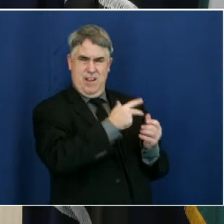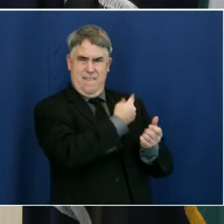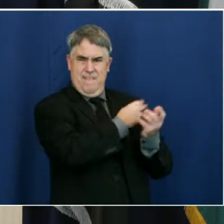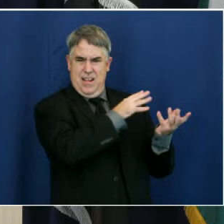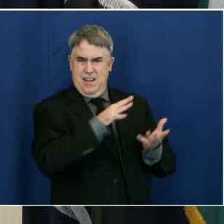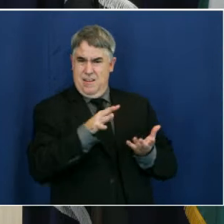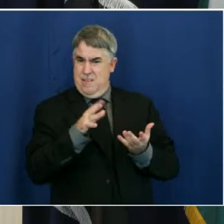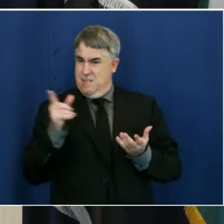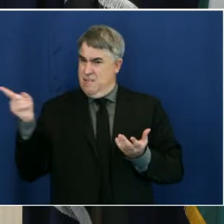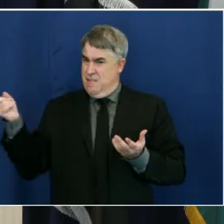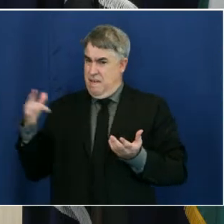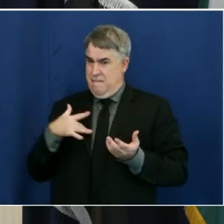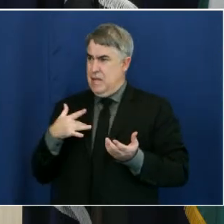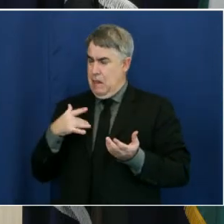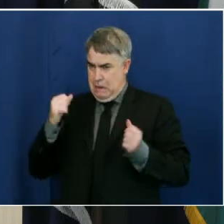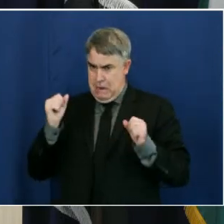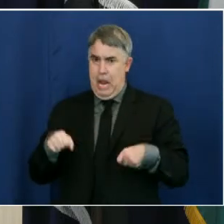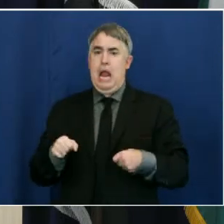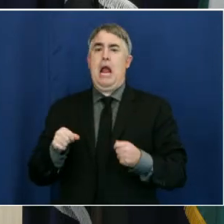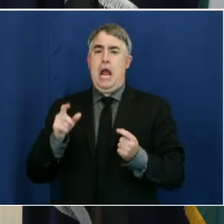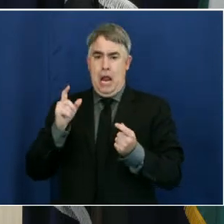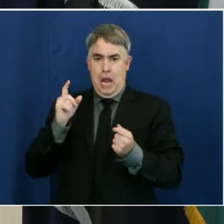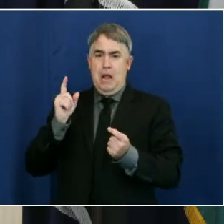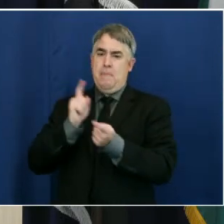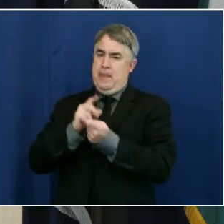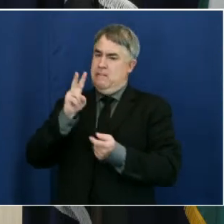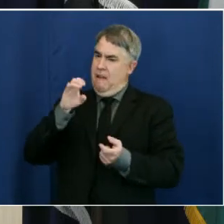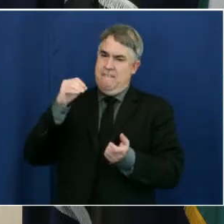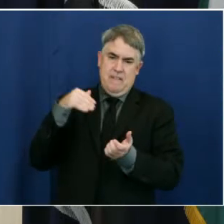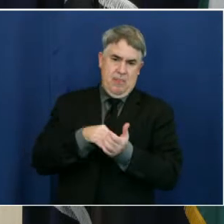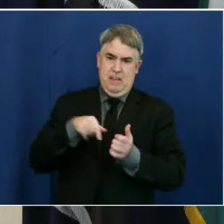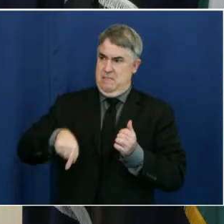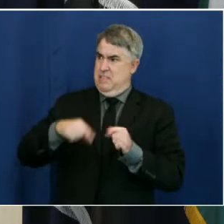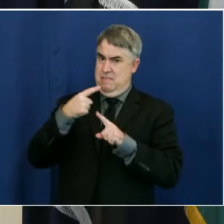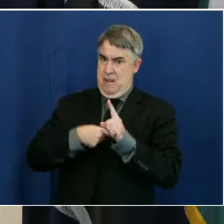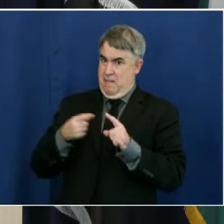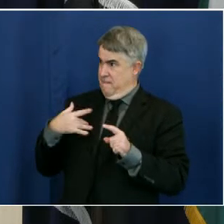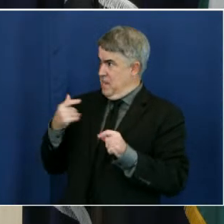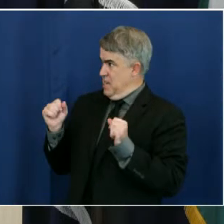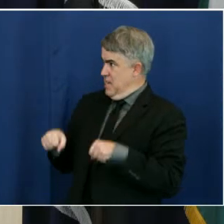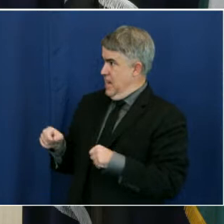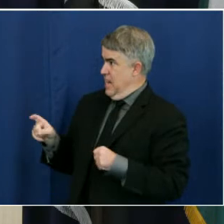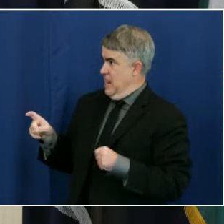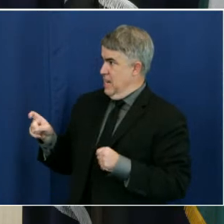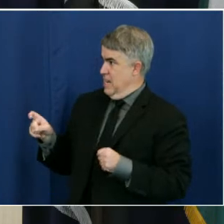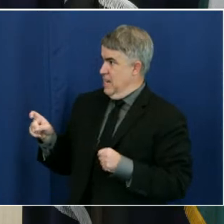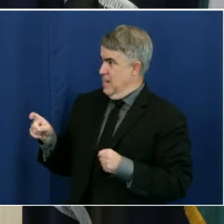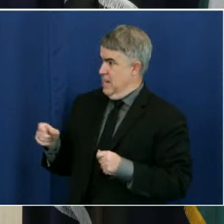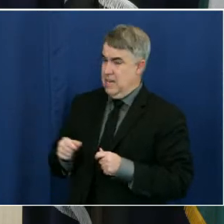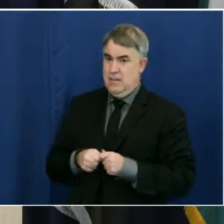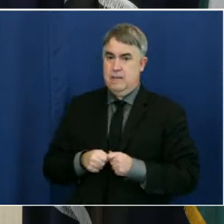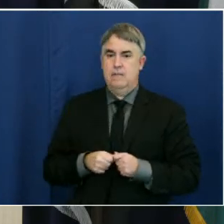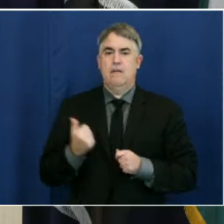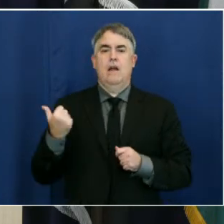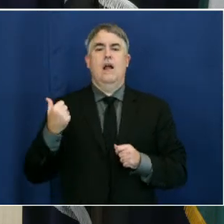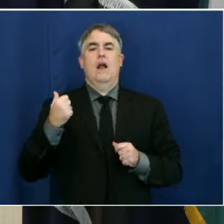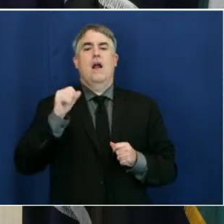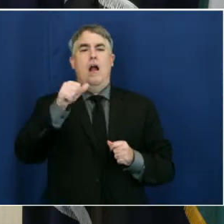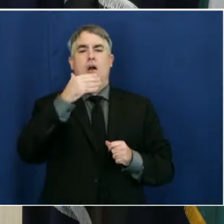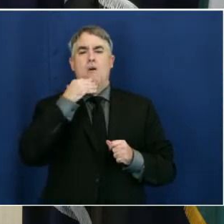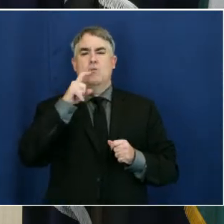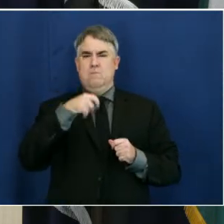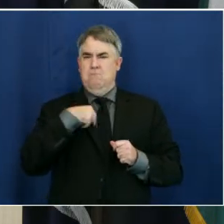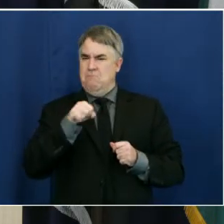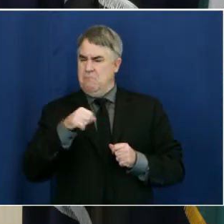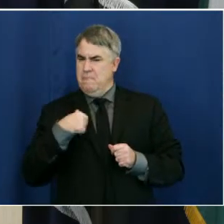can meet that 250,000 goal by the end of the month? Yeah, Artie, I believe the goal was to